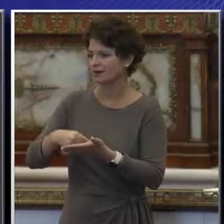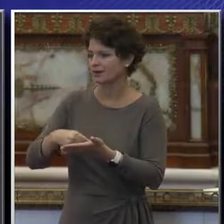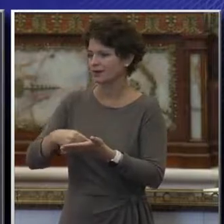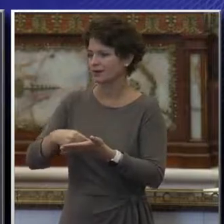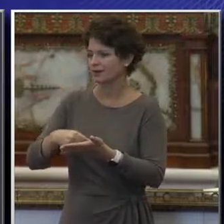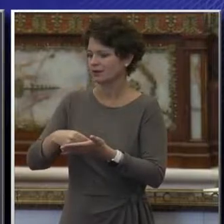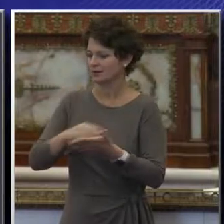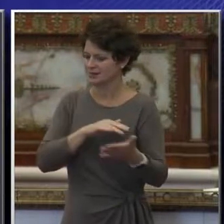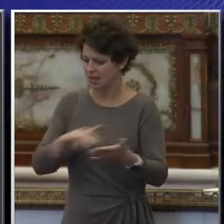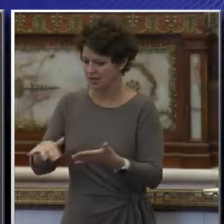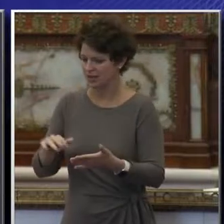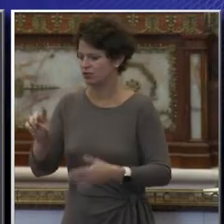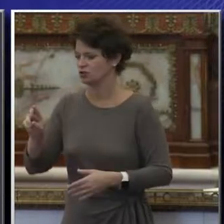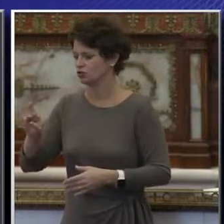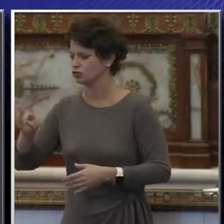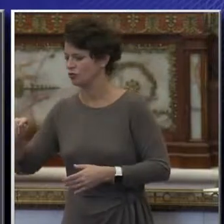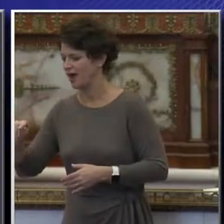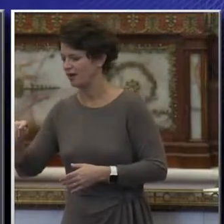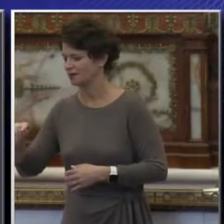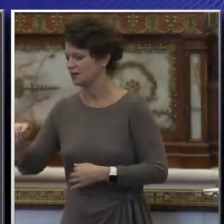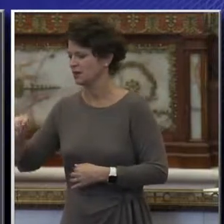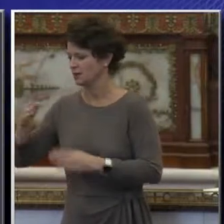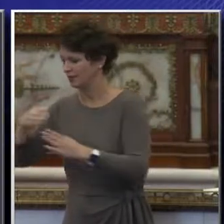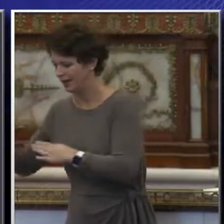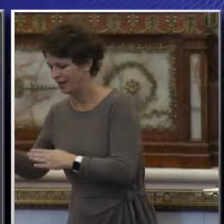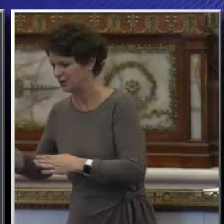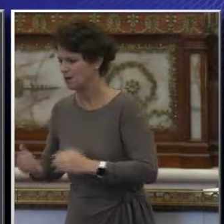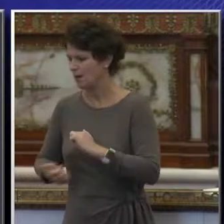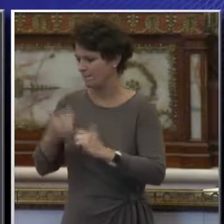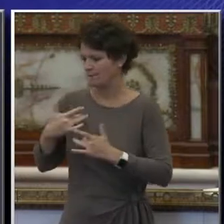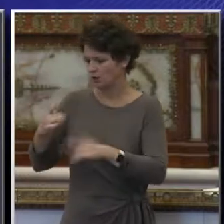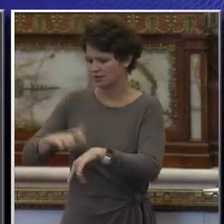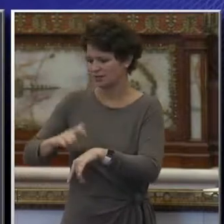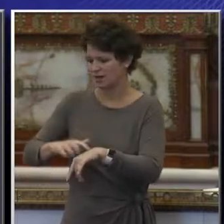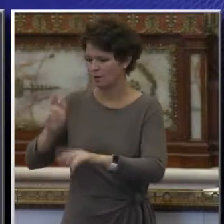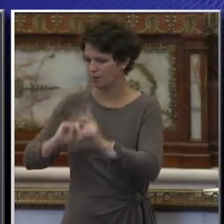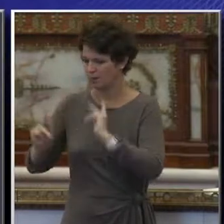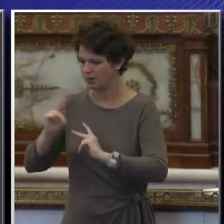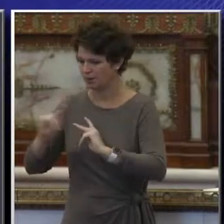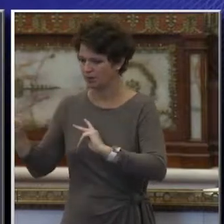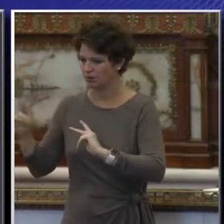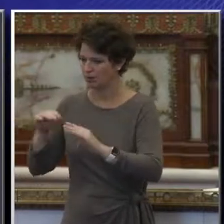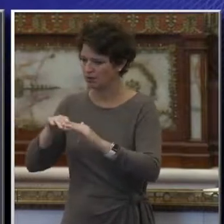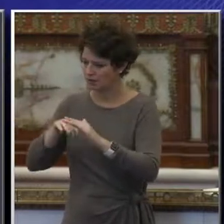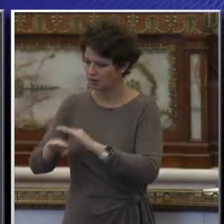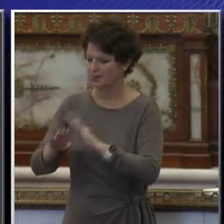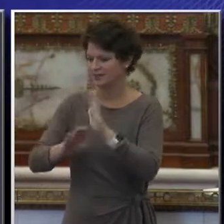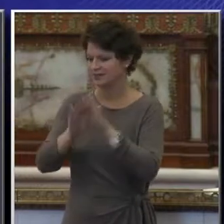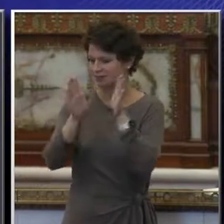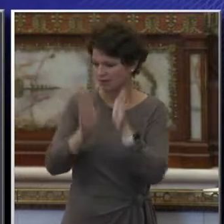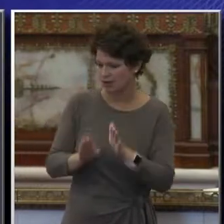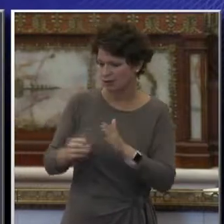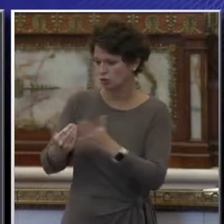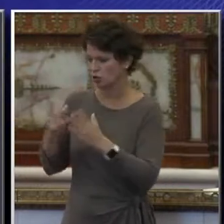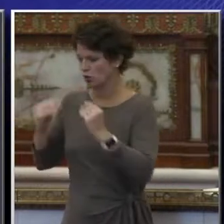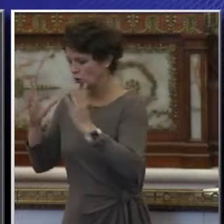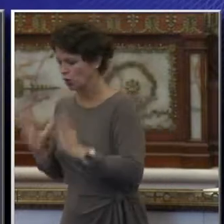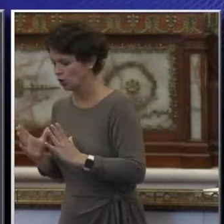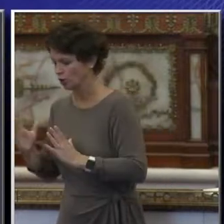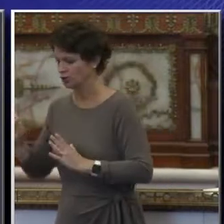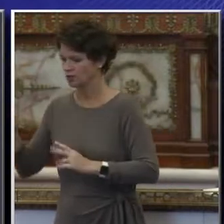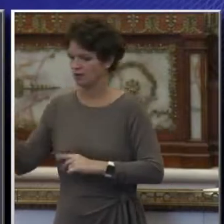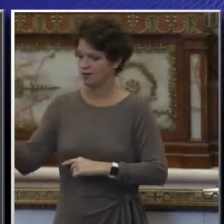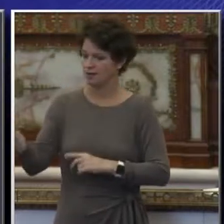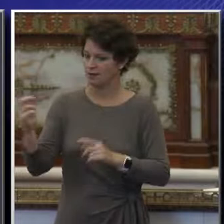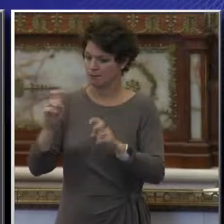economic study. There's a draft EOP plan. Most times when people come in and developers and new owners come in front of city council,